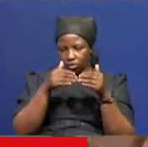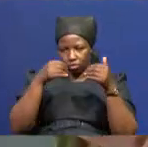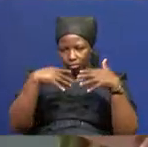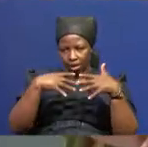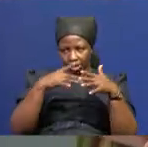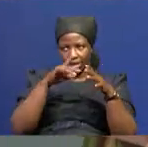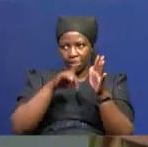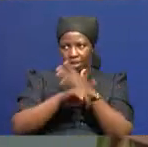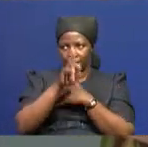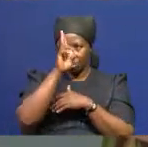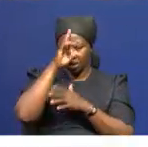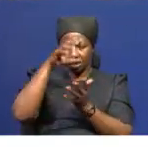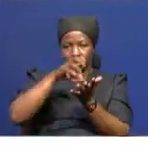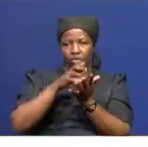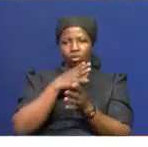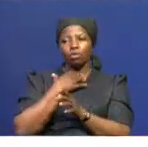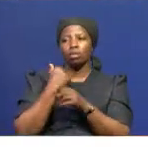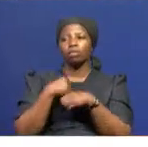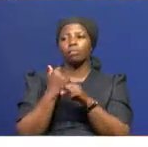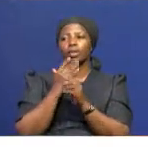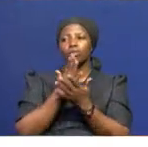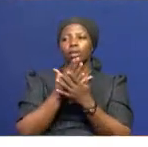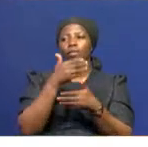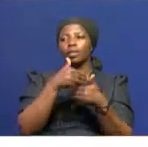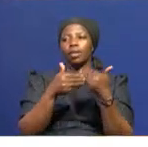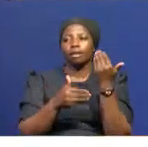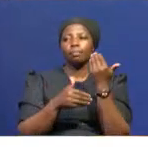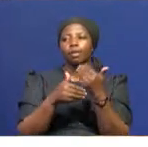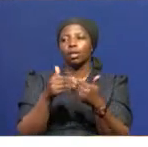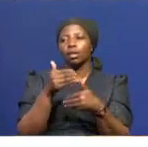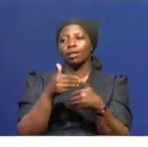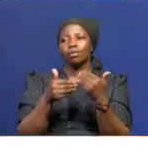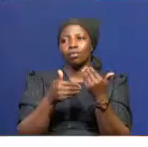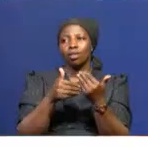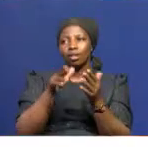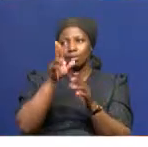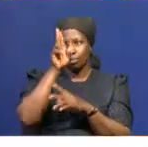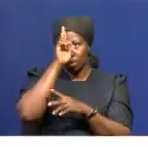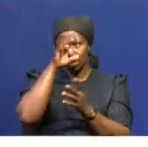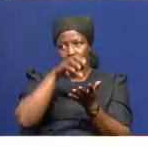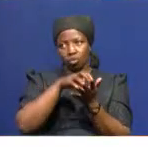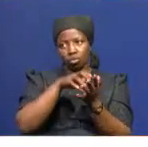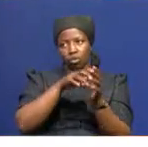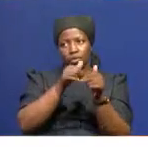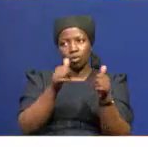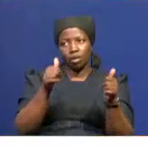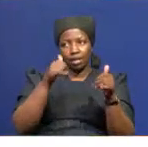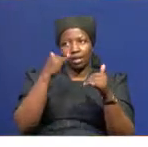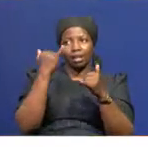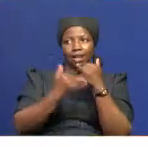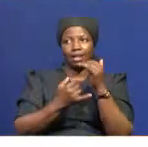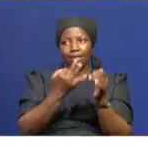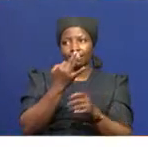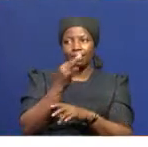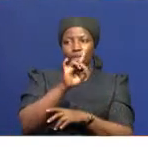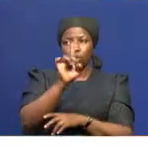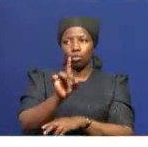police stations, we want to ensure that we build on the infrastructure within the police station. The last three